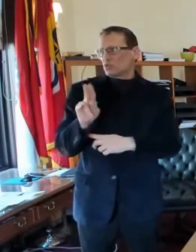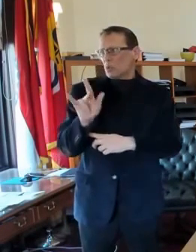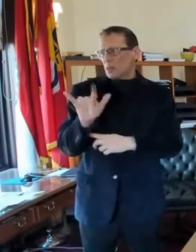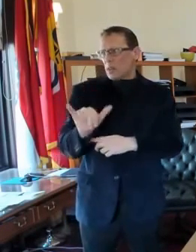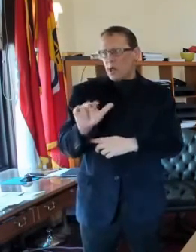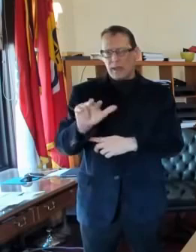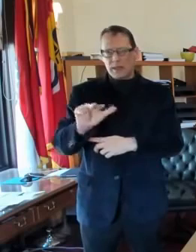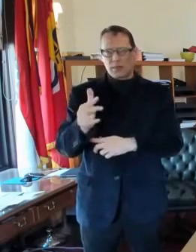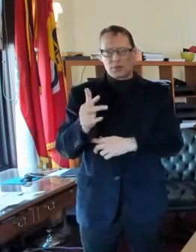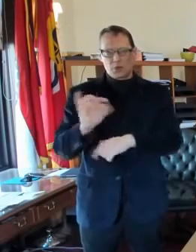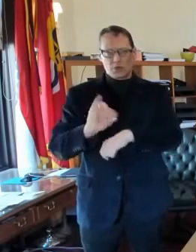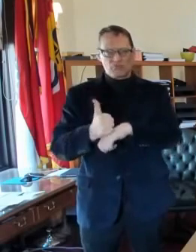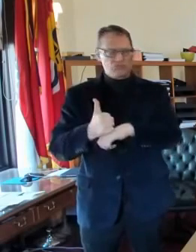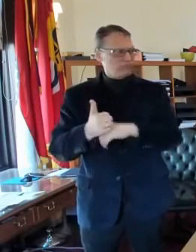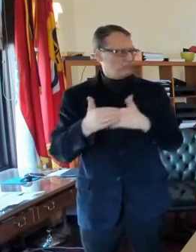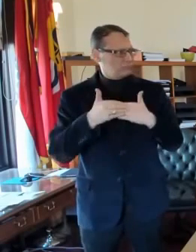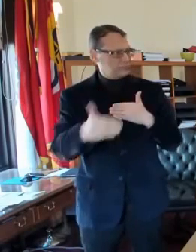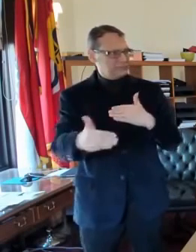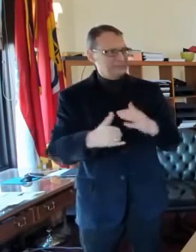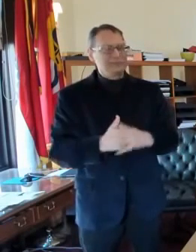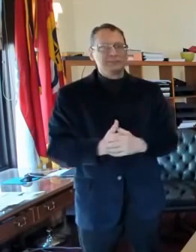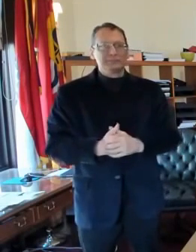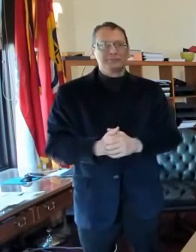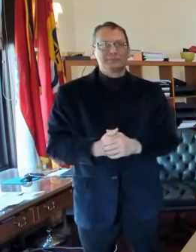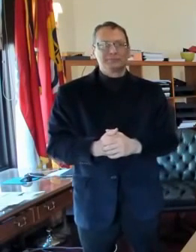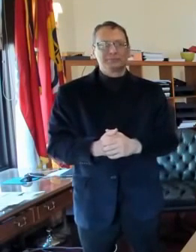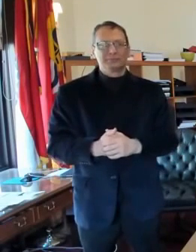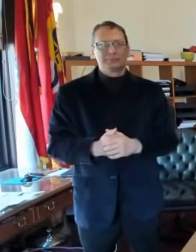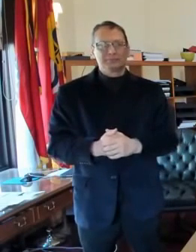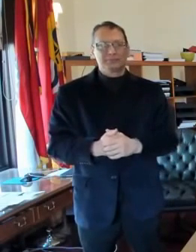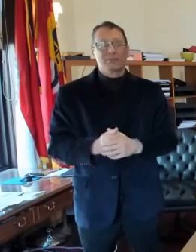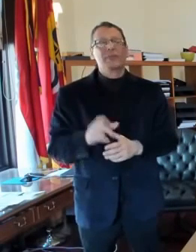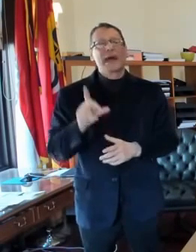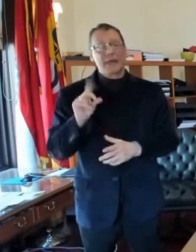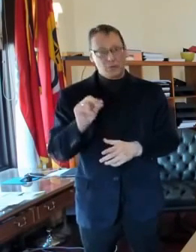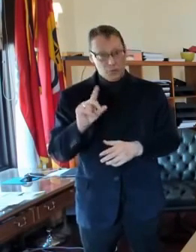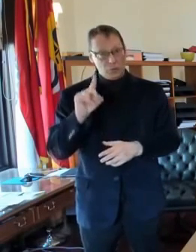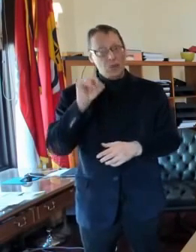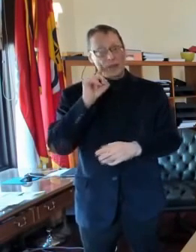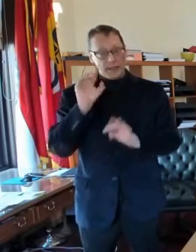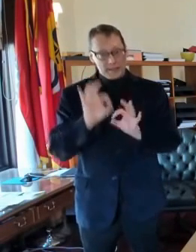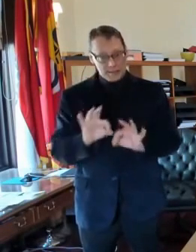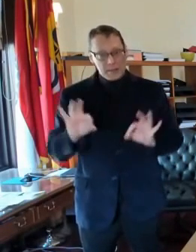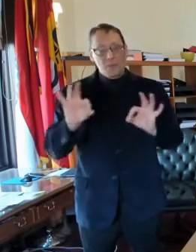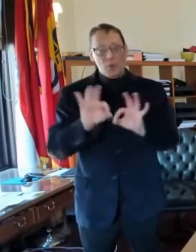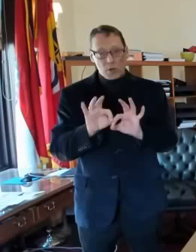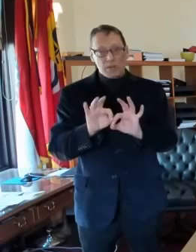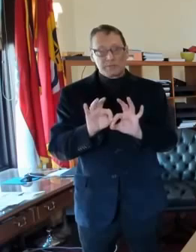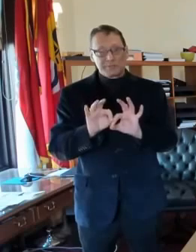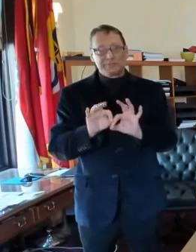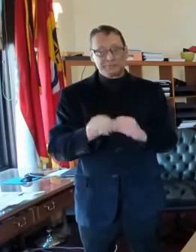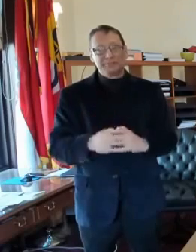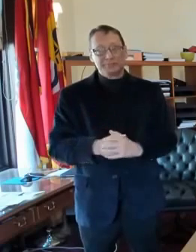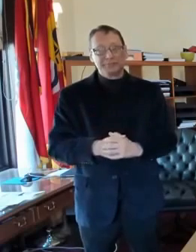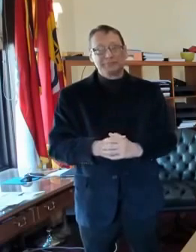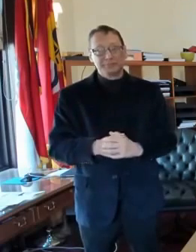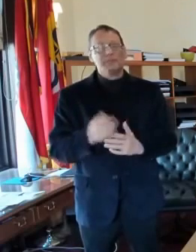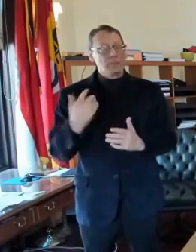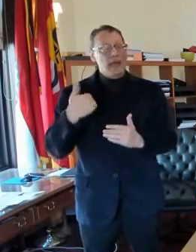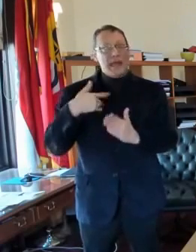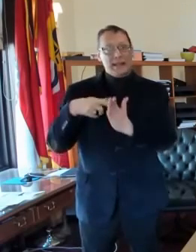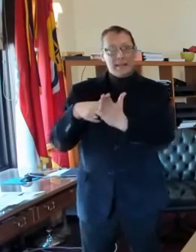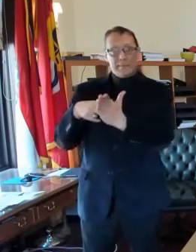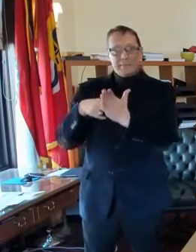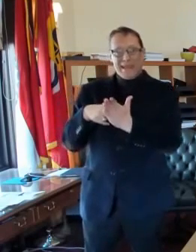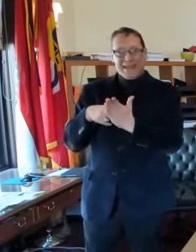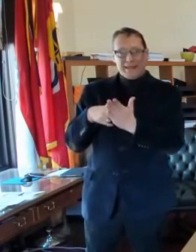the date. And I do think it makes a difference, frankly. I think we've not only had the mandate. Having the